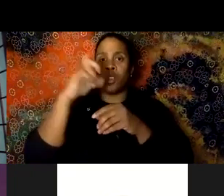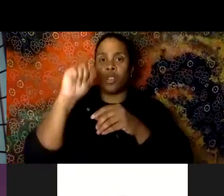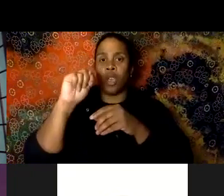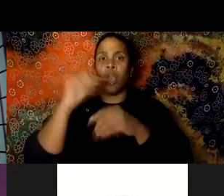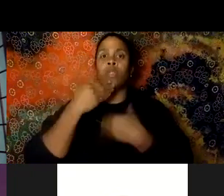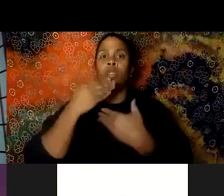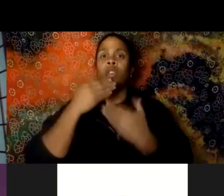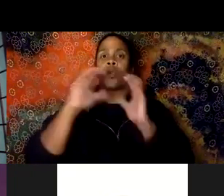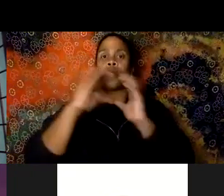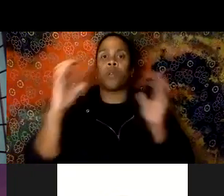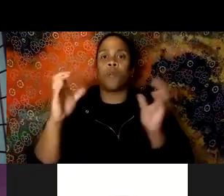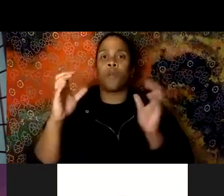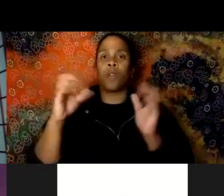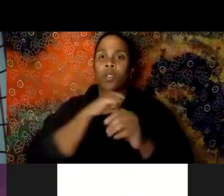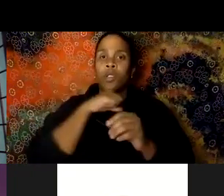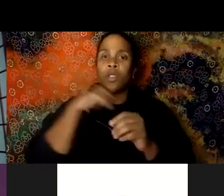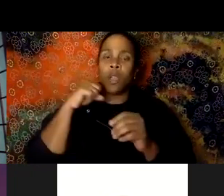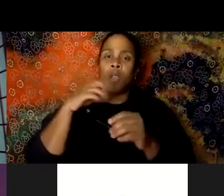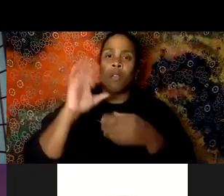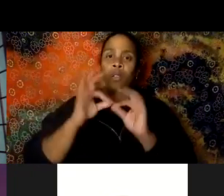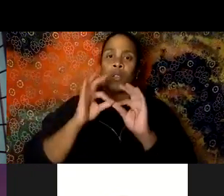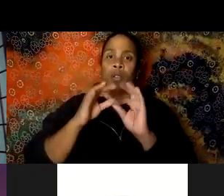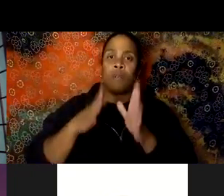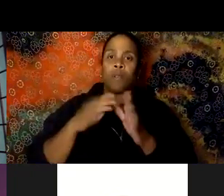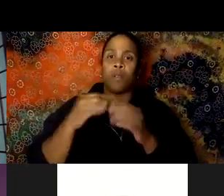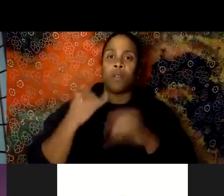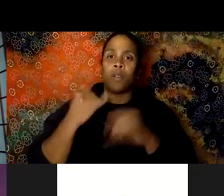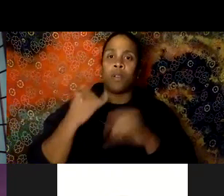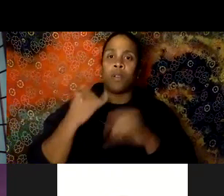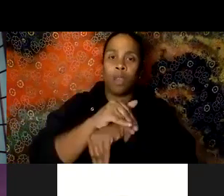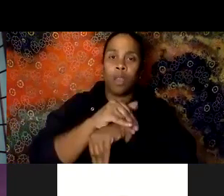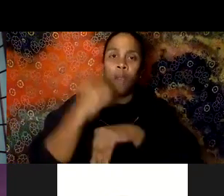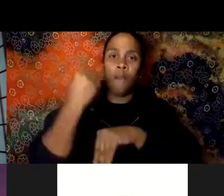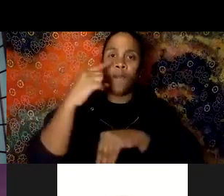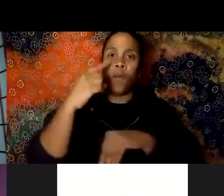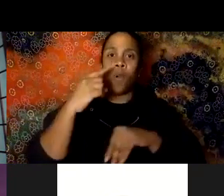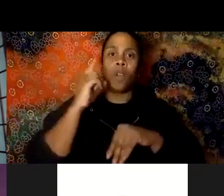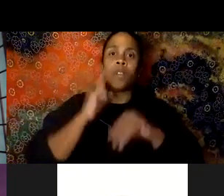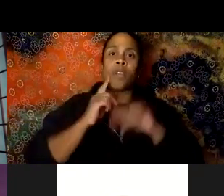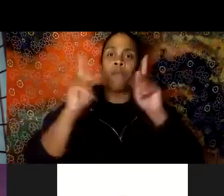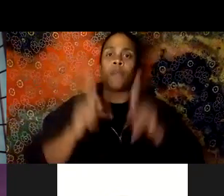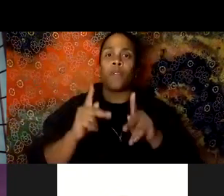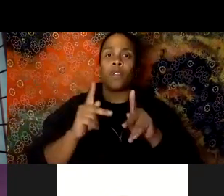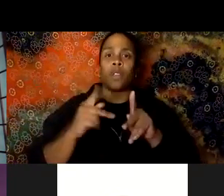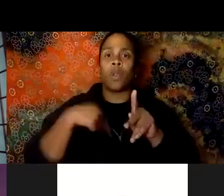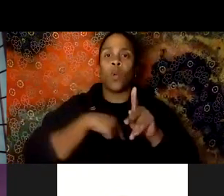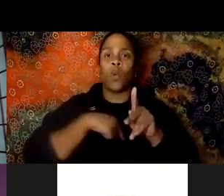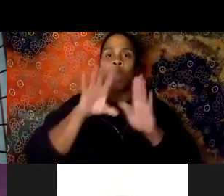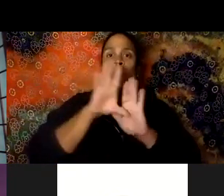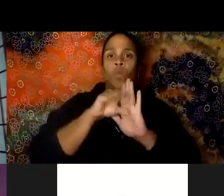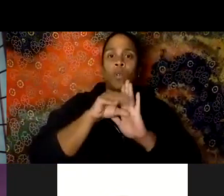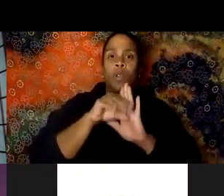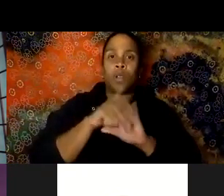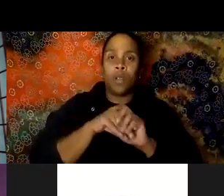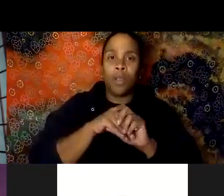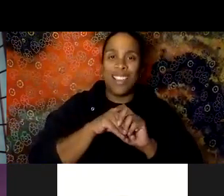much. Sharon is doing the interpreting tonight for someone who's with us, and we're recording this, and I'm ensuring that Sharon, I had a little